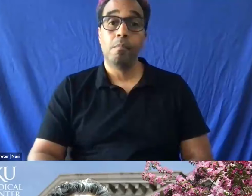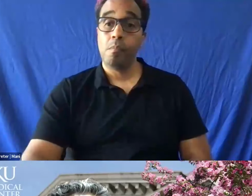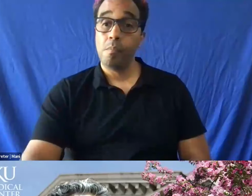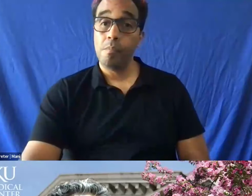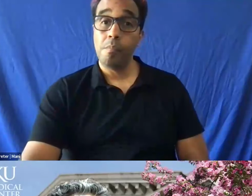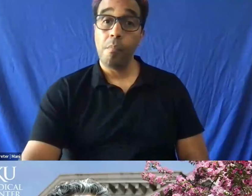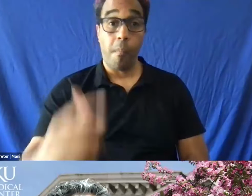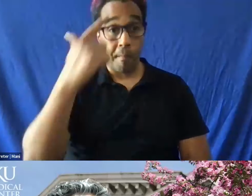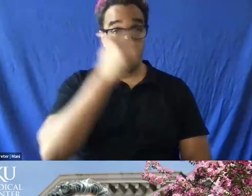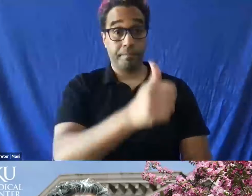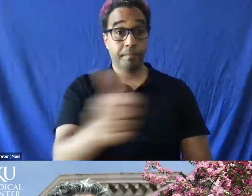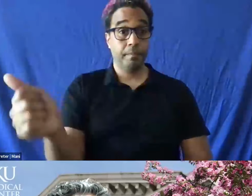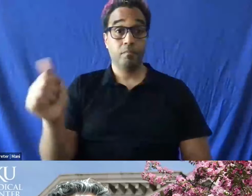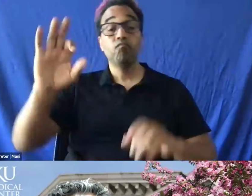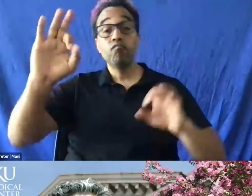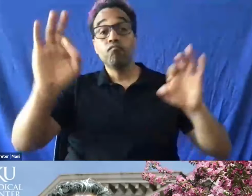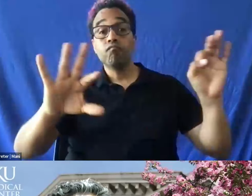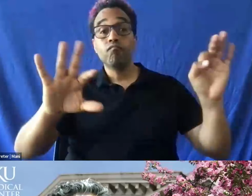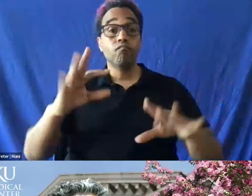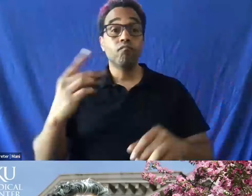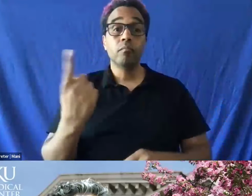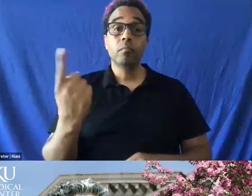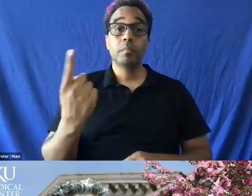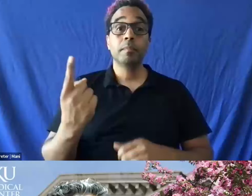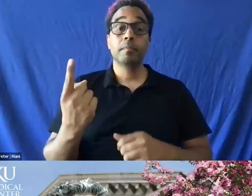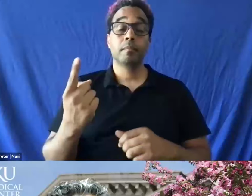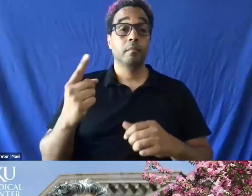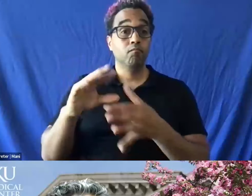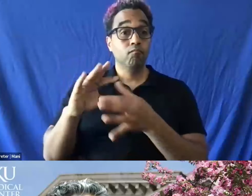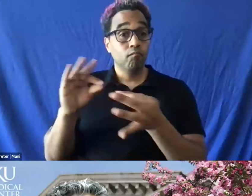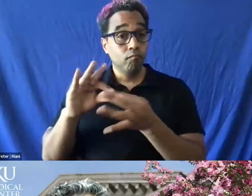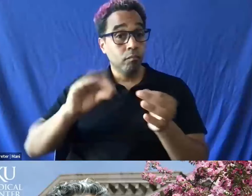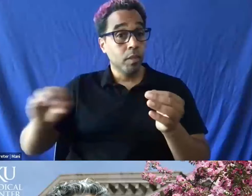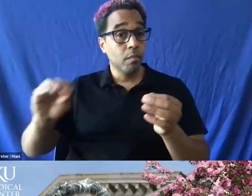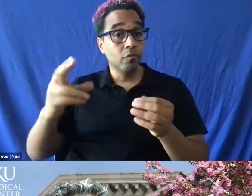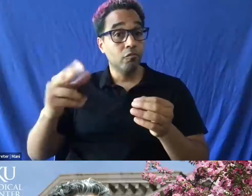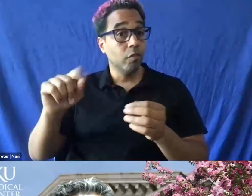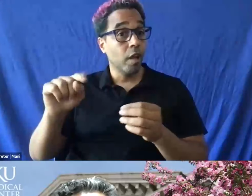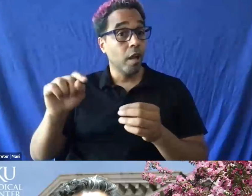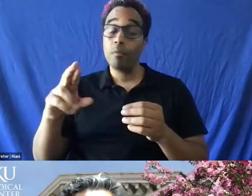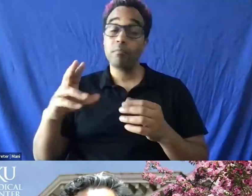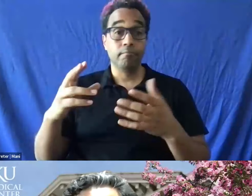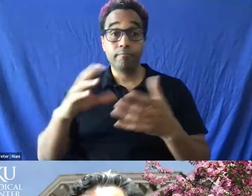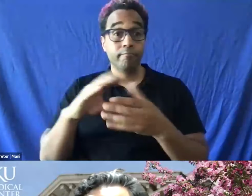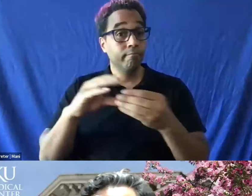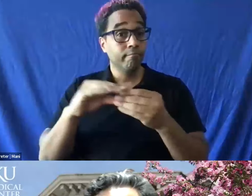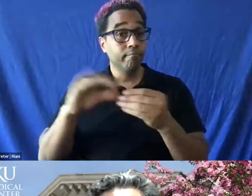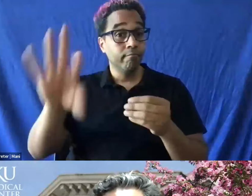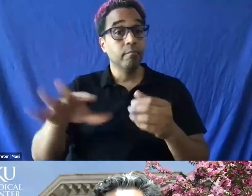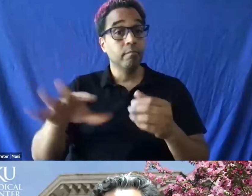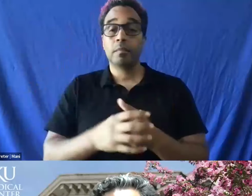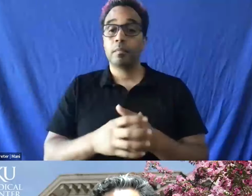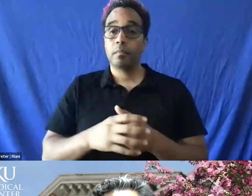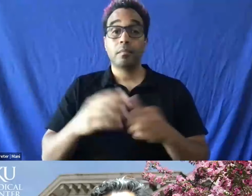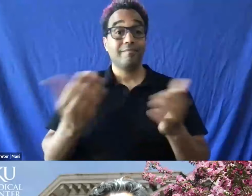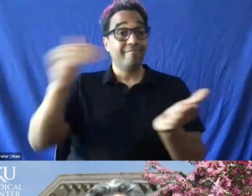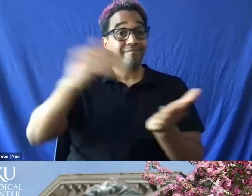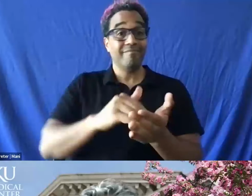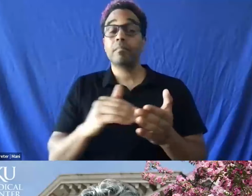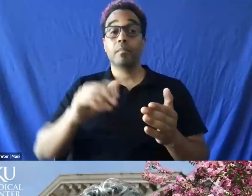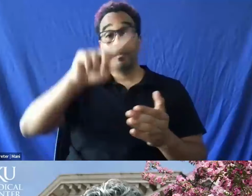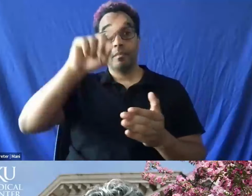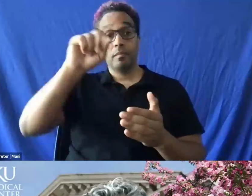Feel free to chime in, write us a message. How can we create and manage expectations